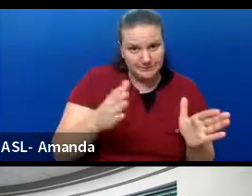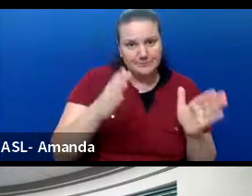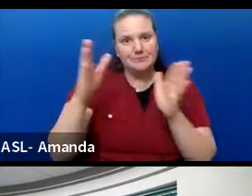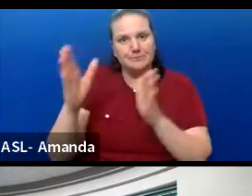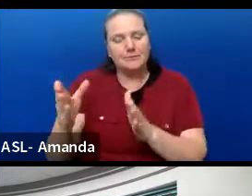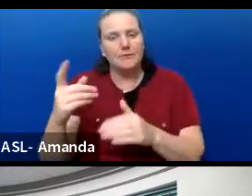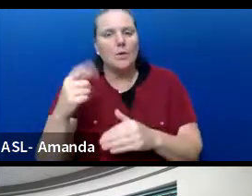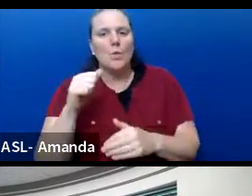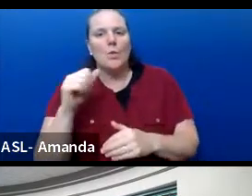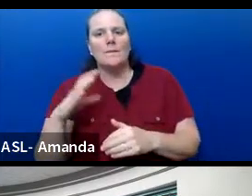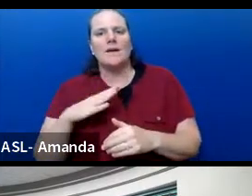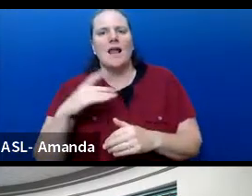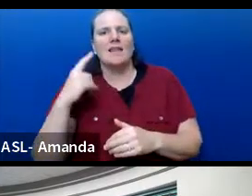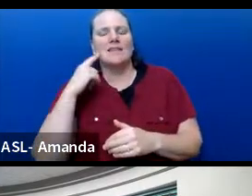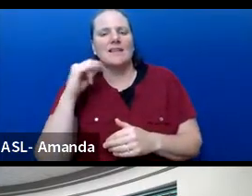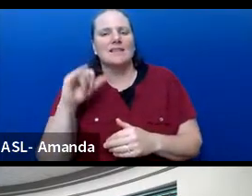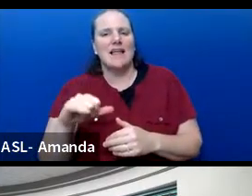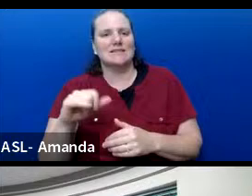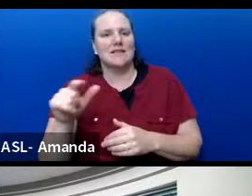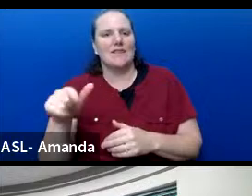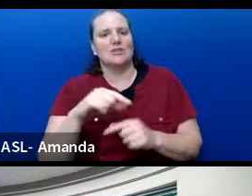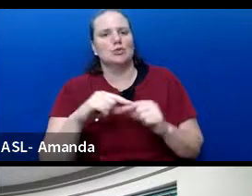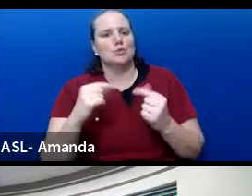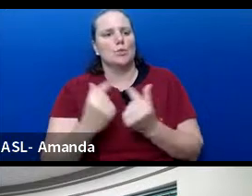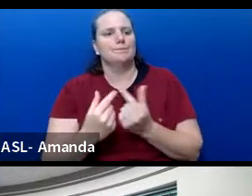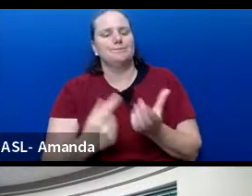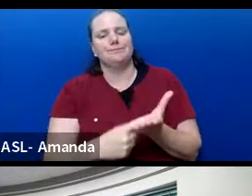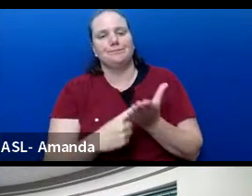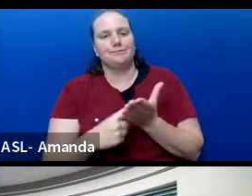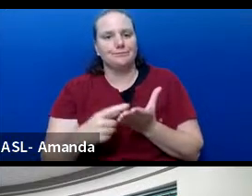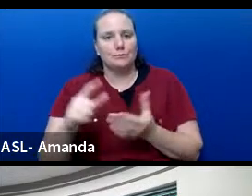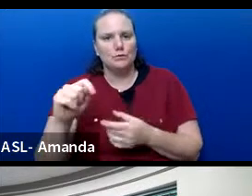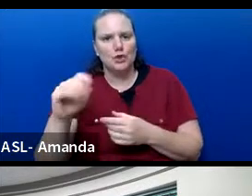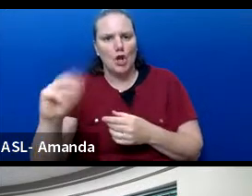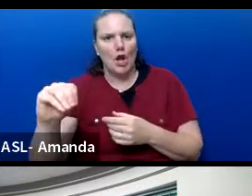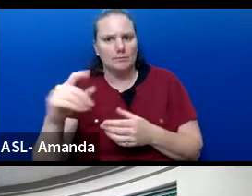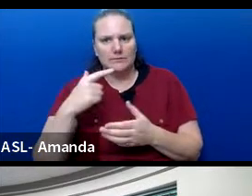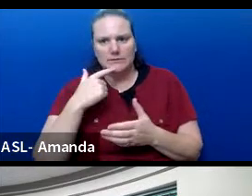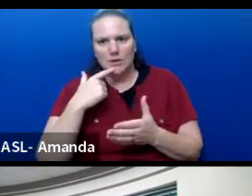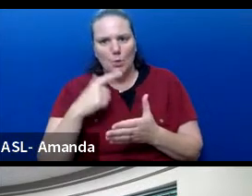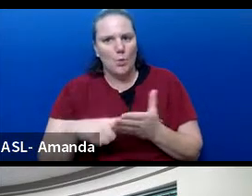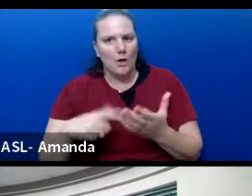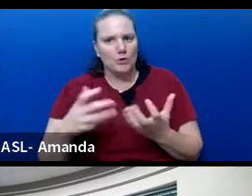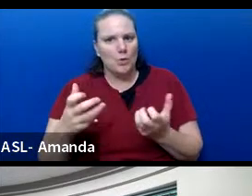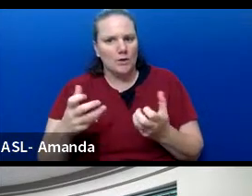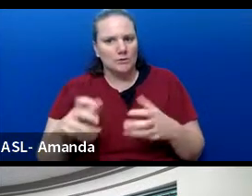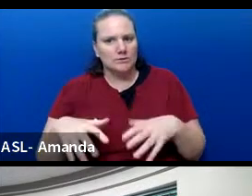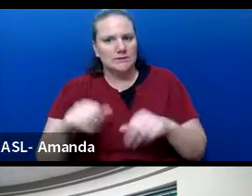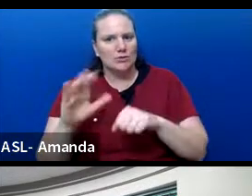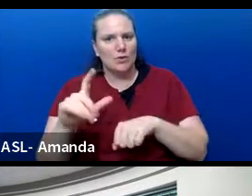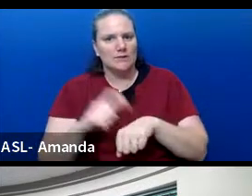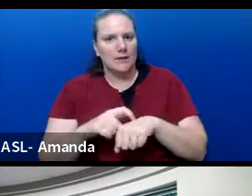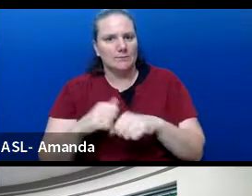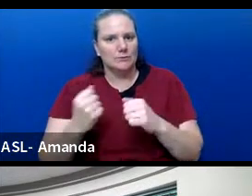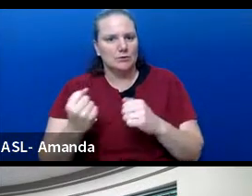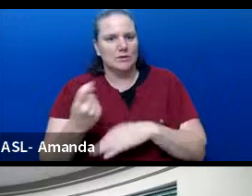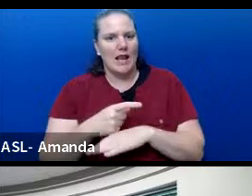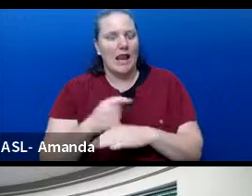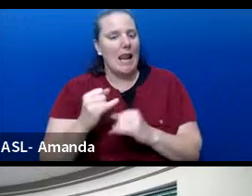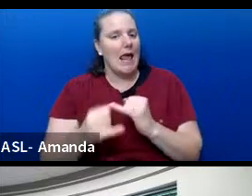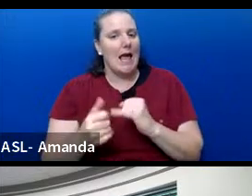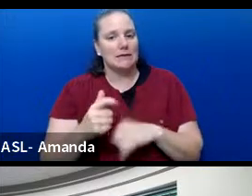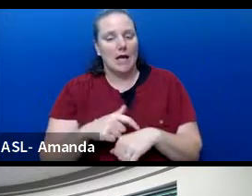group really, and I think that's part of where Tom's going is, what do you all want to spend your time on today? Because this will be the last time we talk